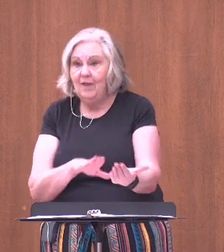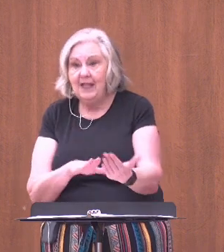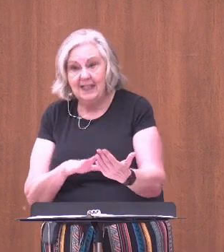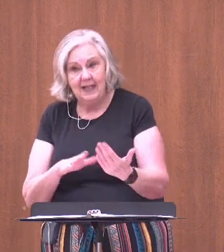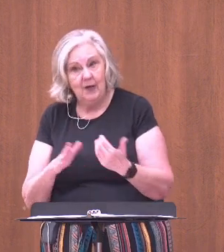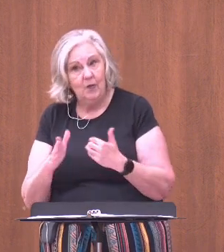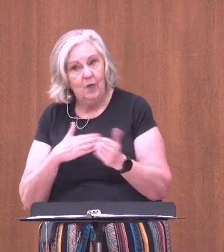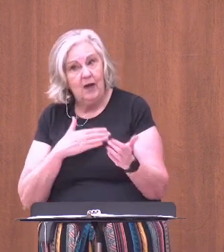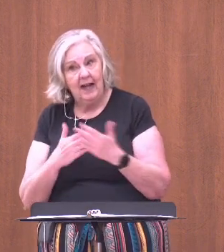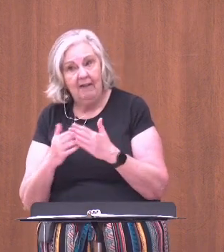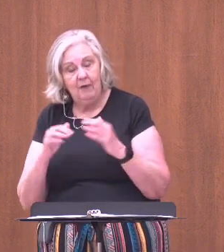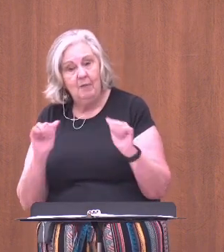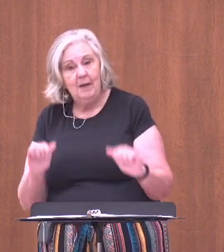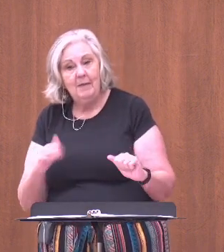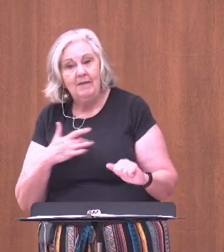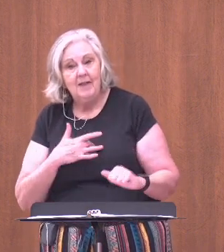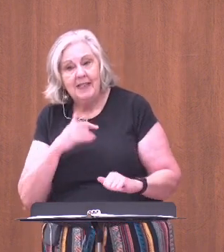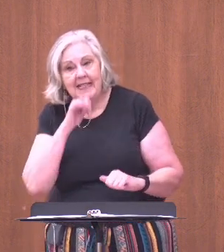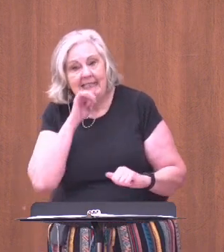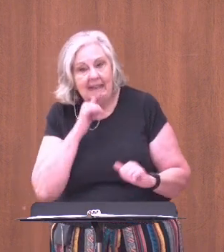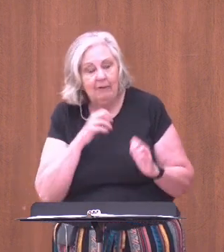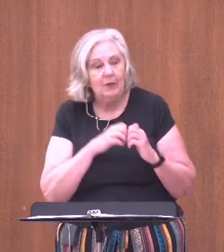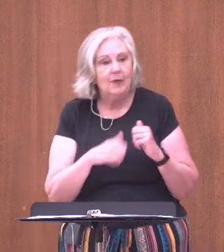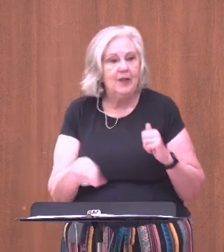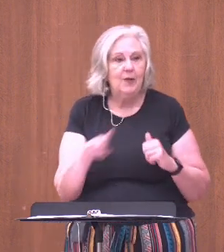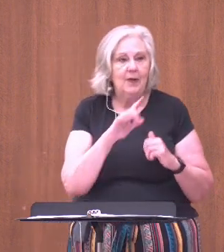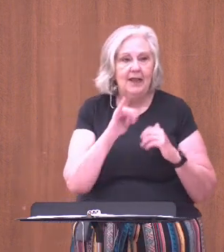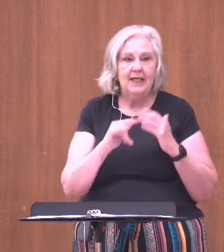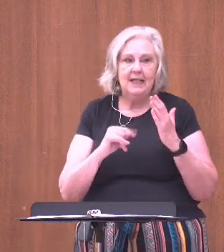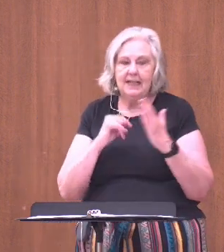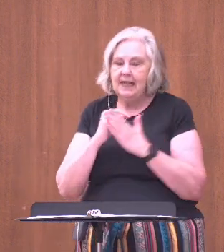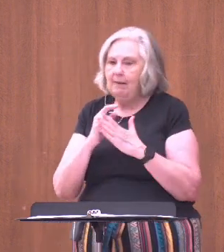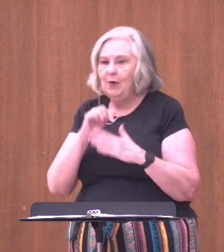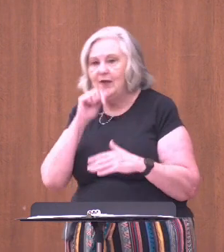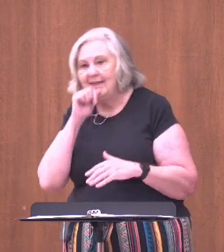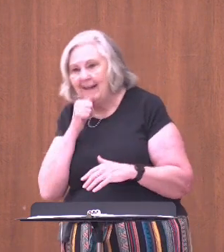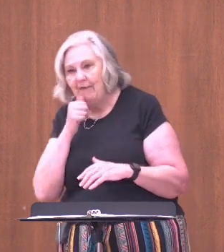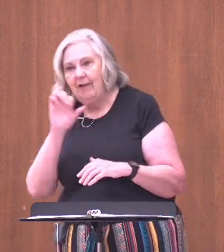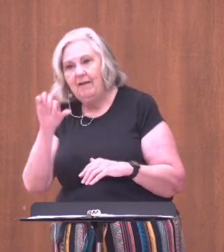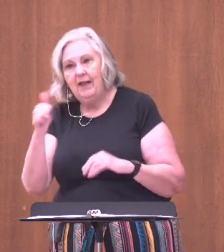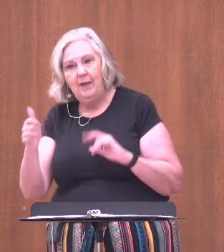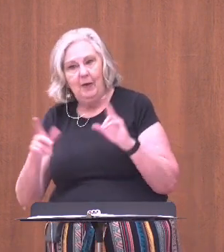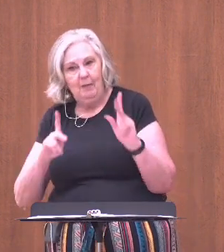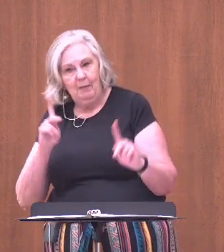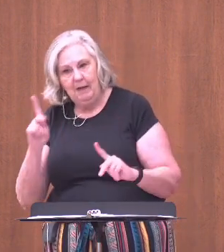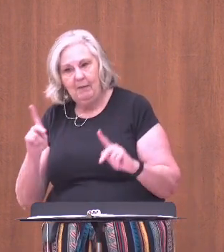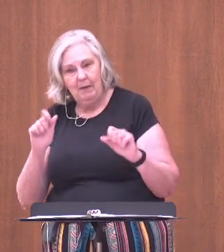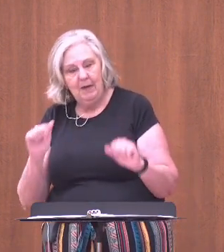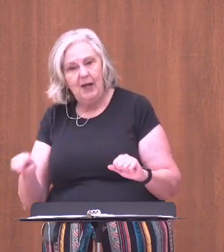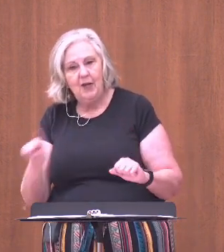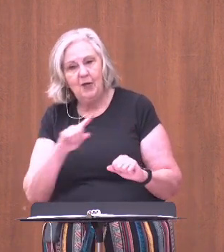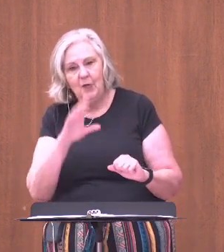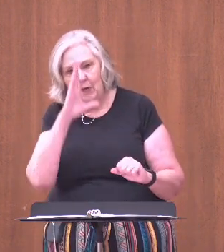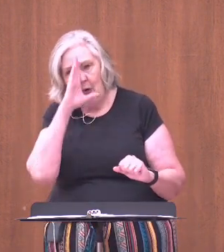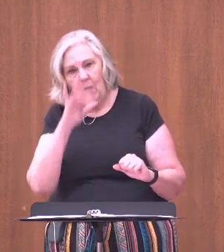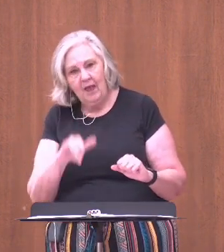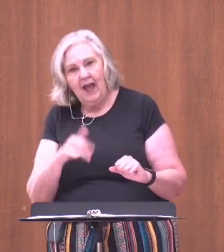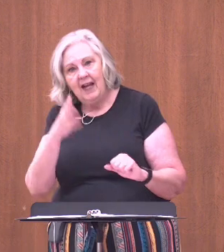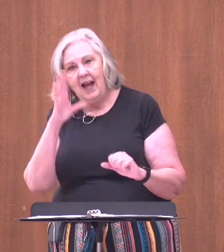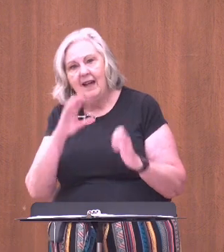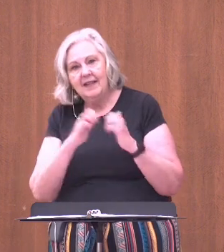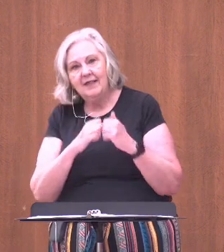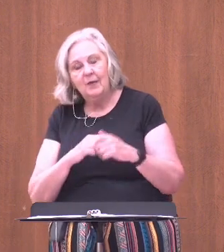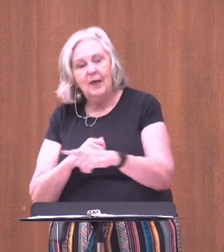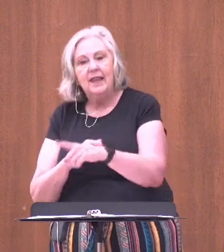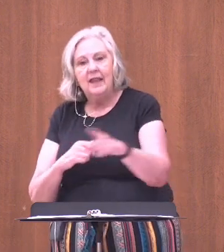whatever may be of suffering to you in this time or in the suffering of another. May you know that God is with you